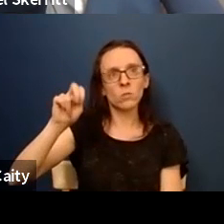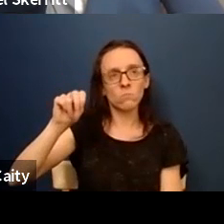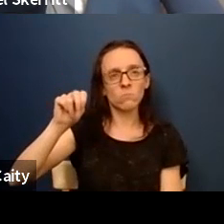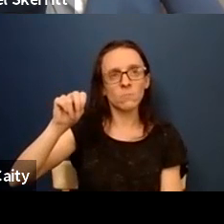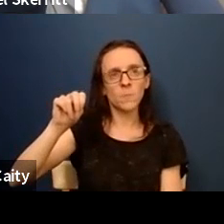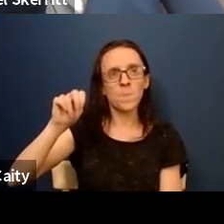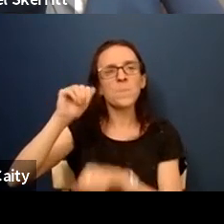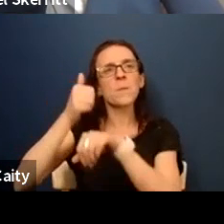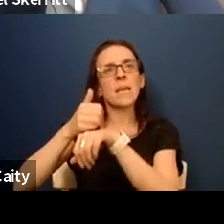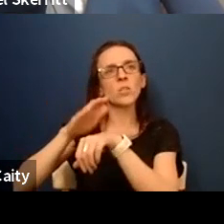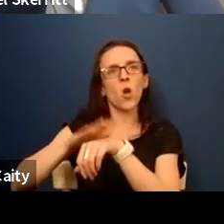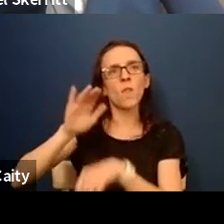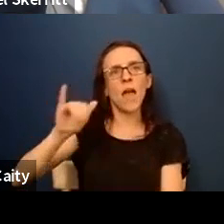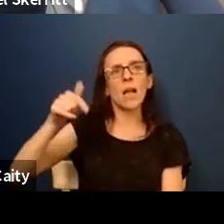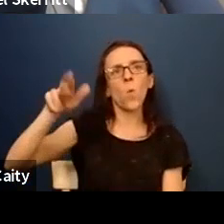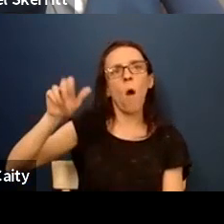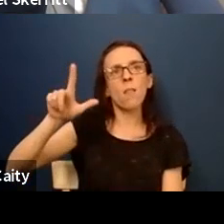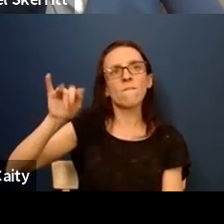based on the qualified pool.